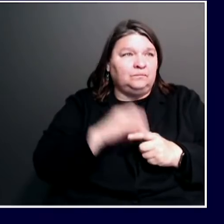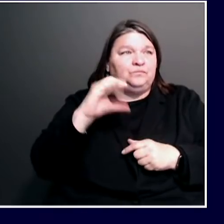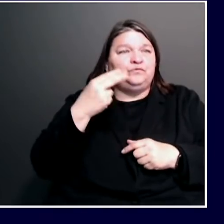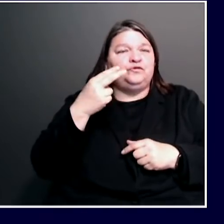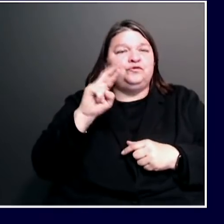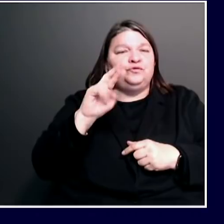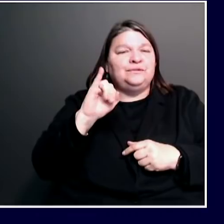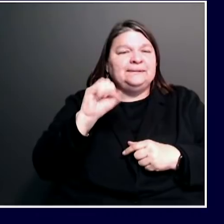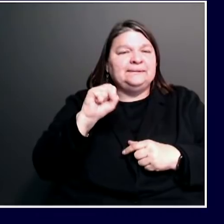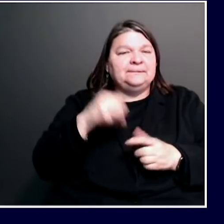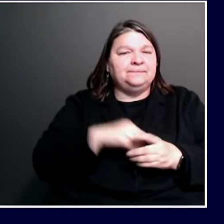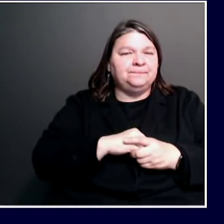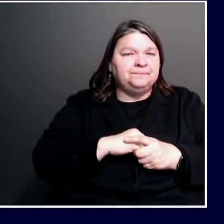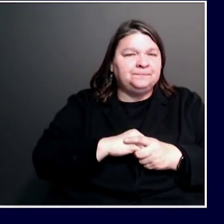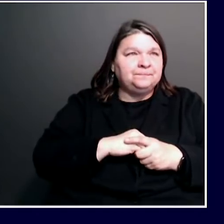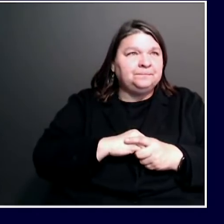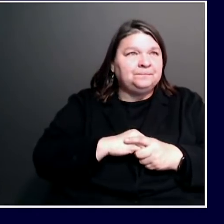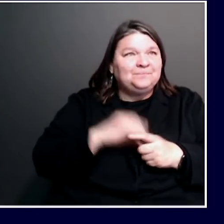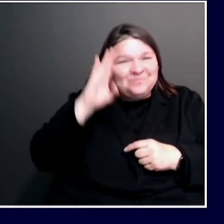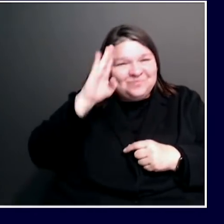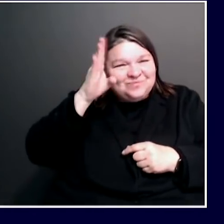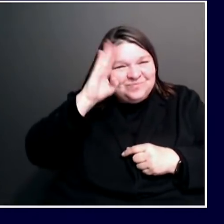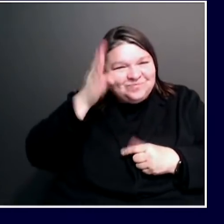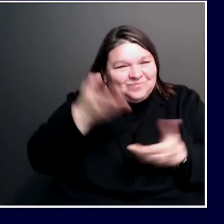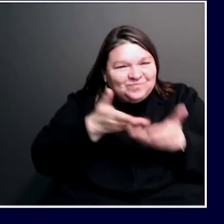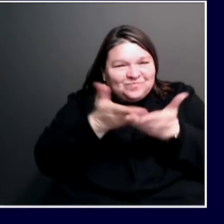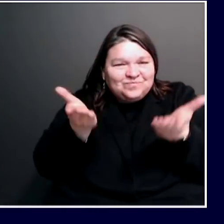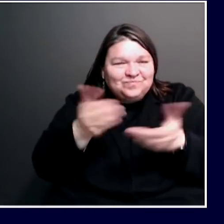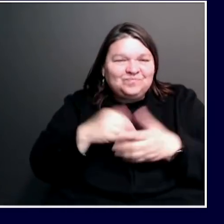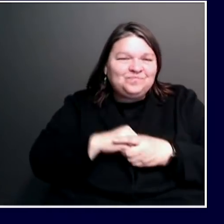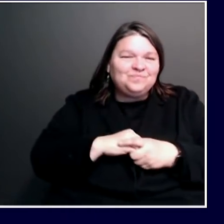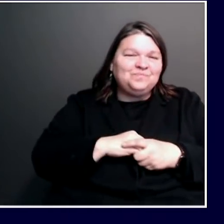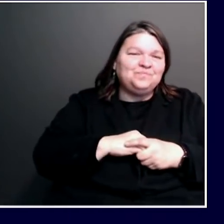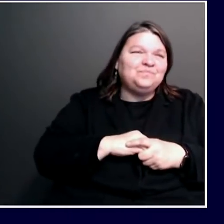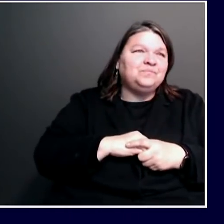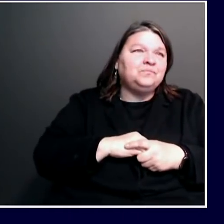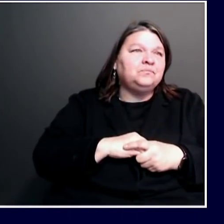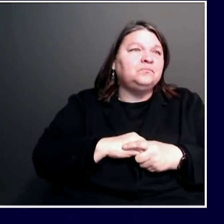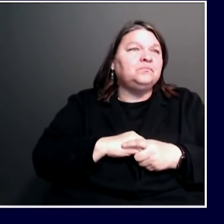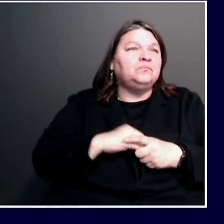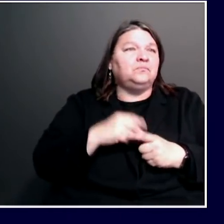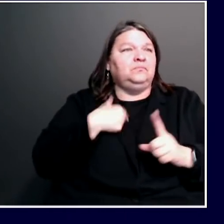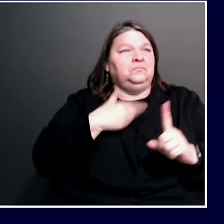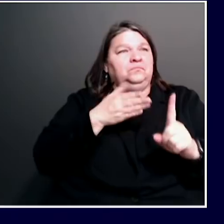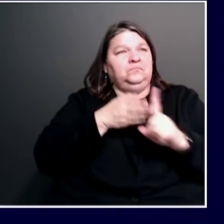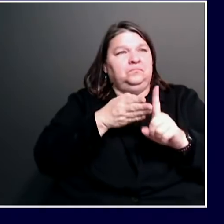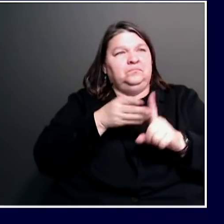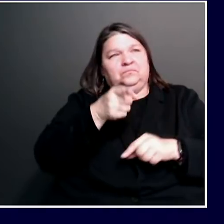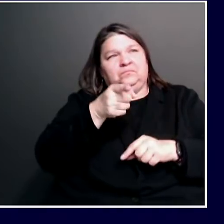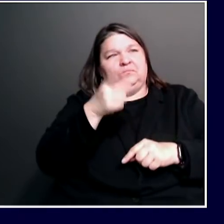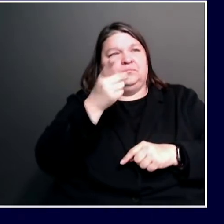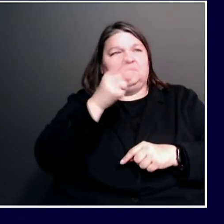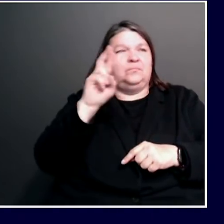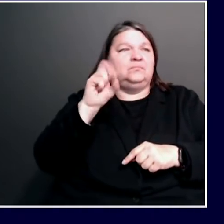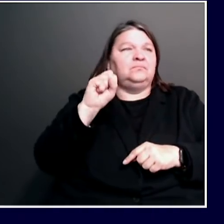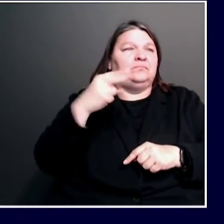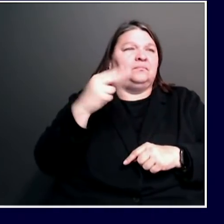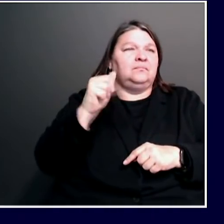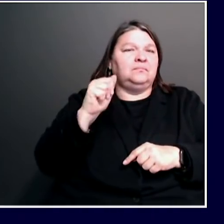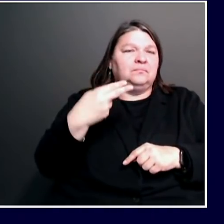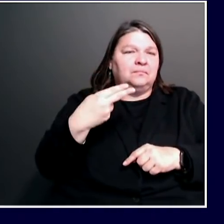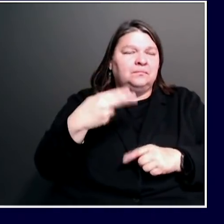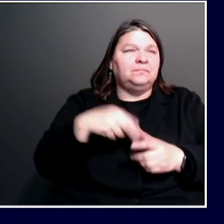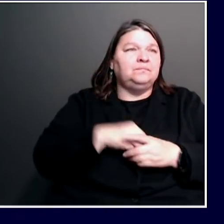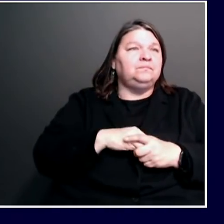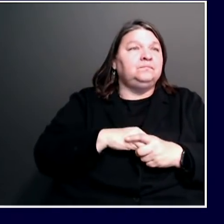Shah and Commissioner Lambrou. The first thing I want to ask you, Dr. Shah, because I think we talked about this a little bit last week, was the ability